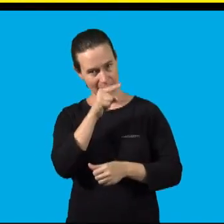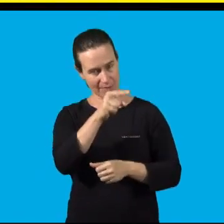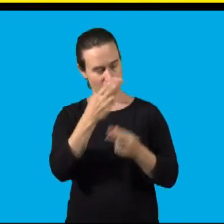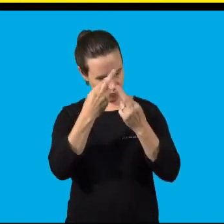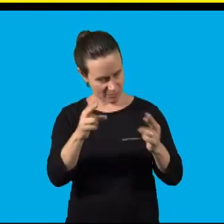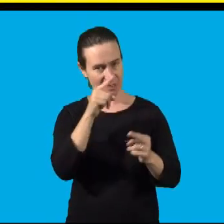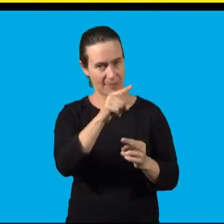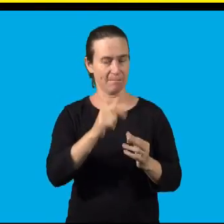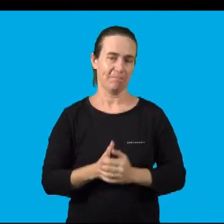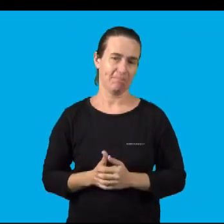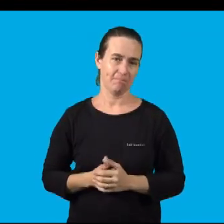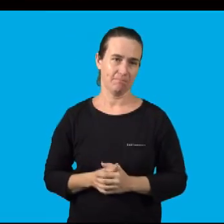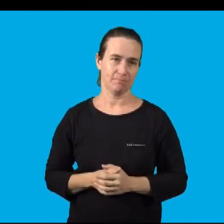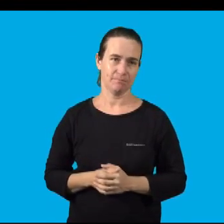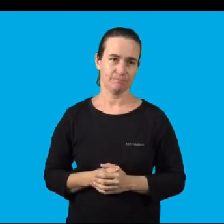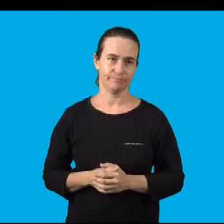in Salem.